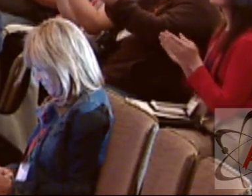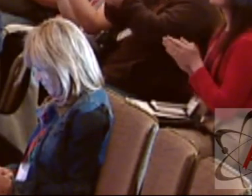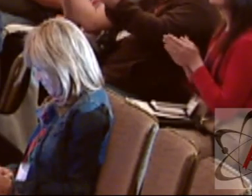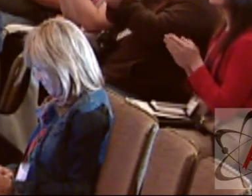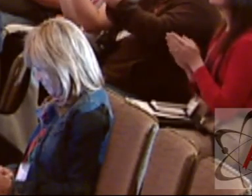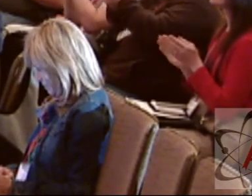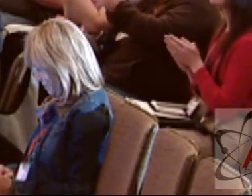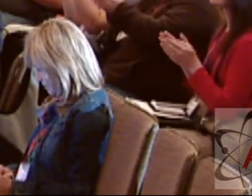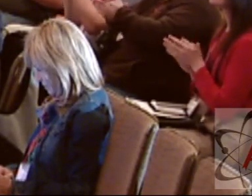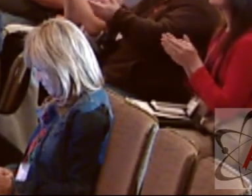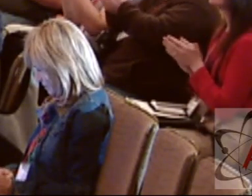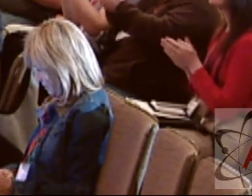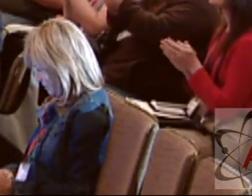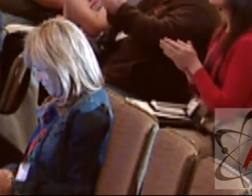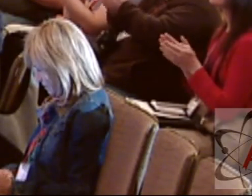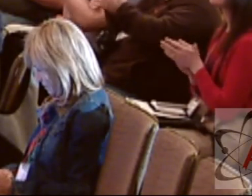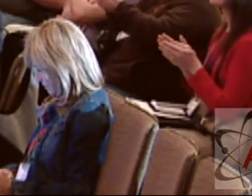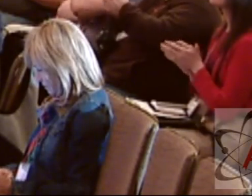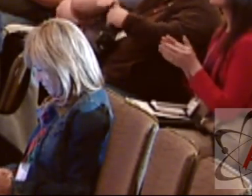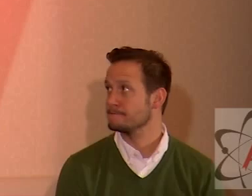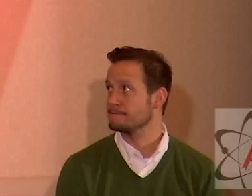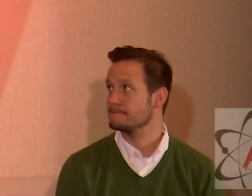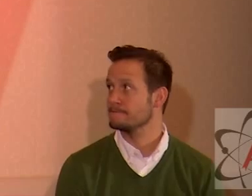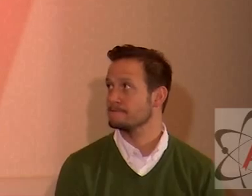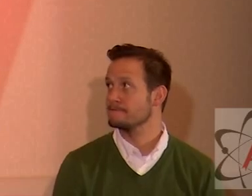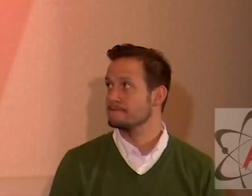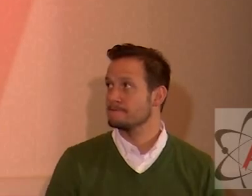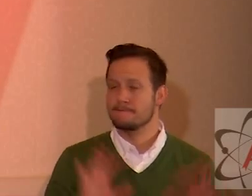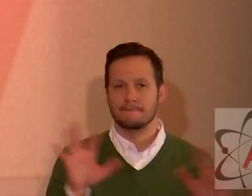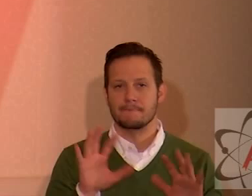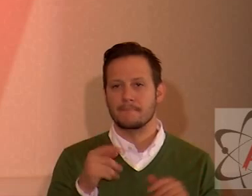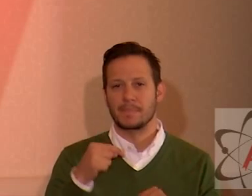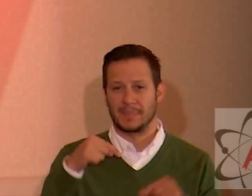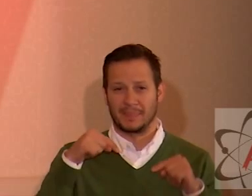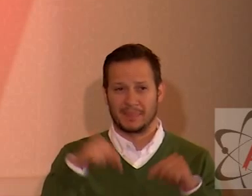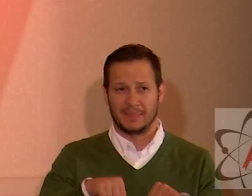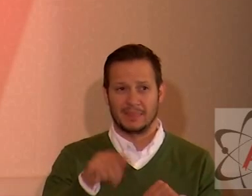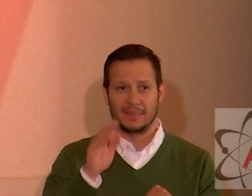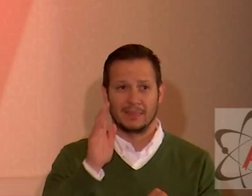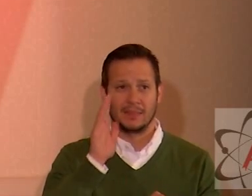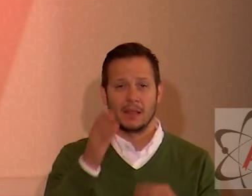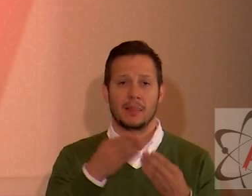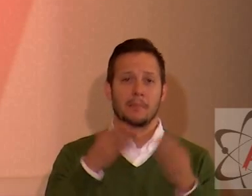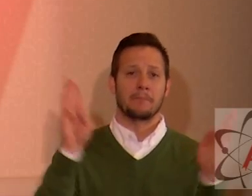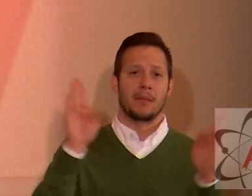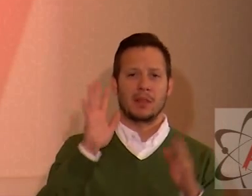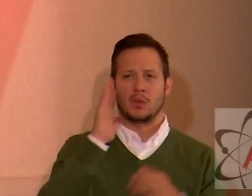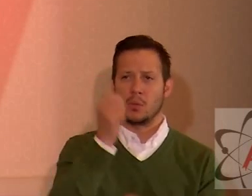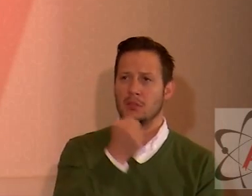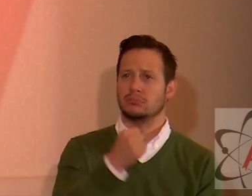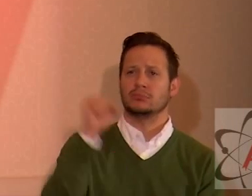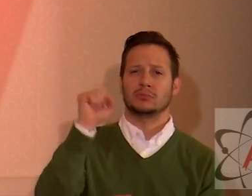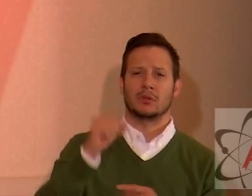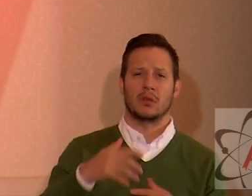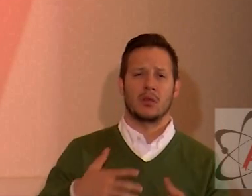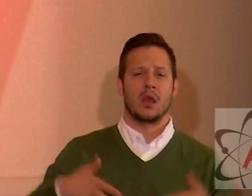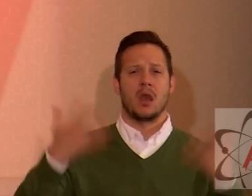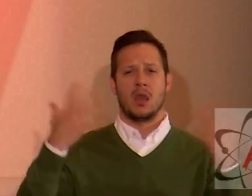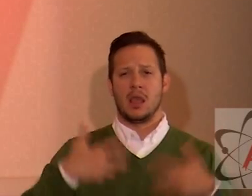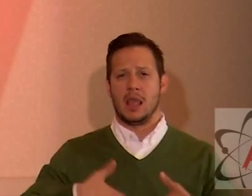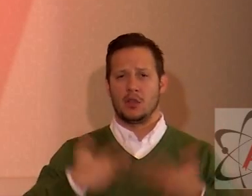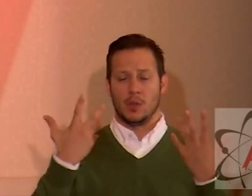And guess what? Guess what? Hey, this is not going to be something where the public will rise up in arms,